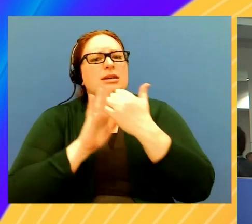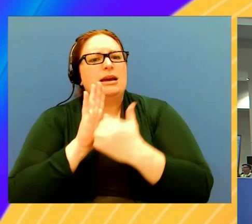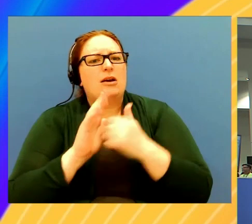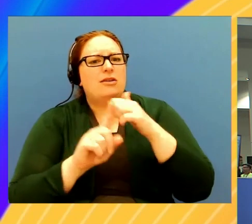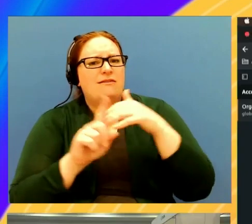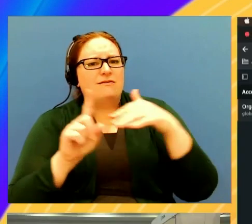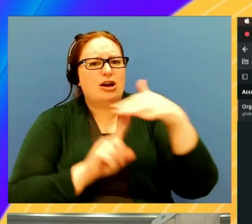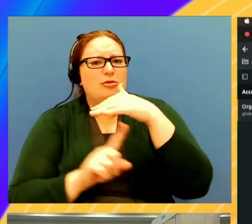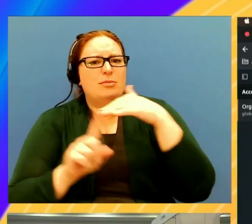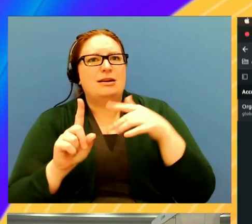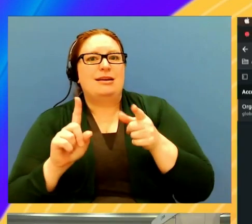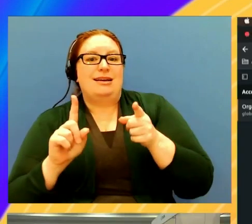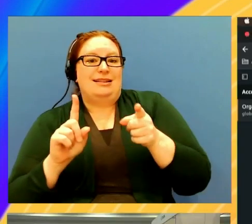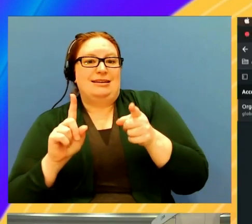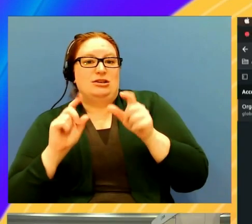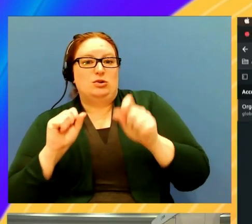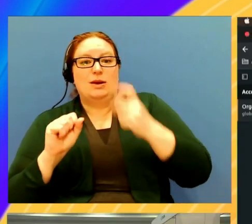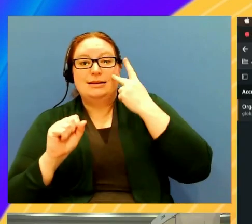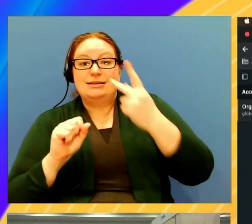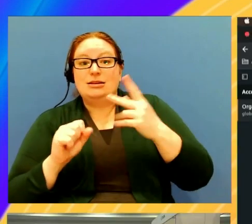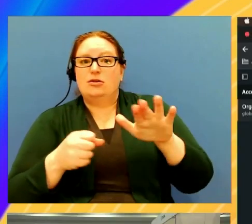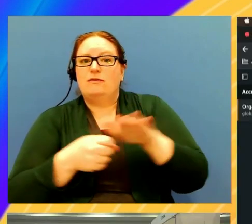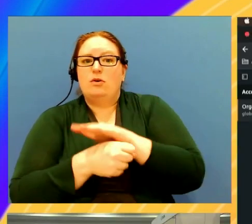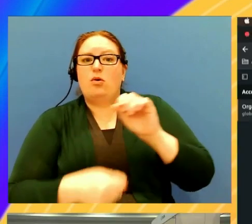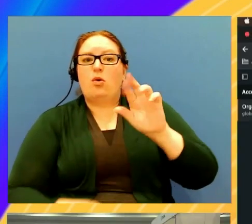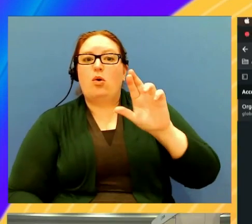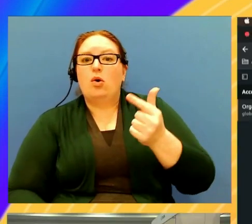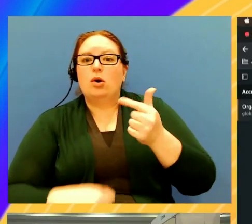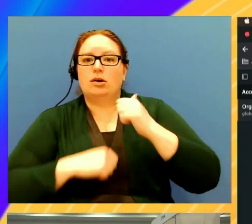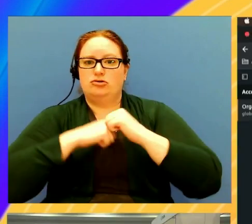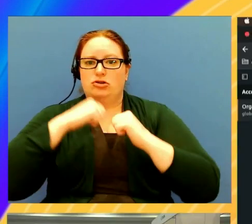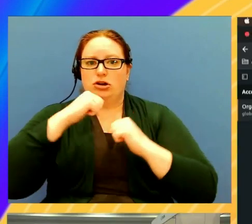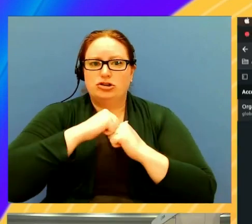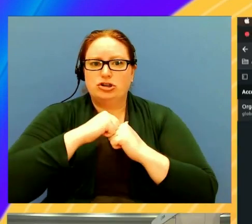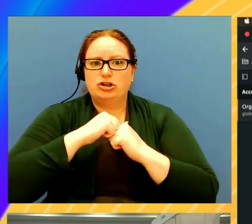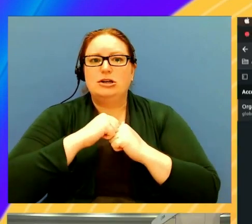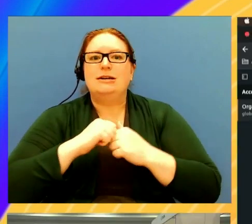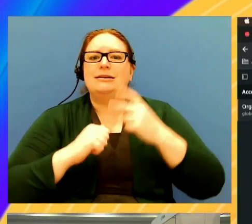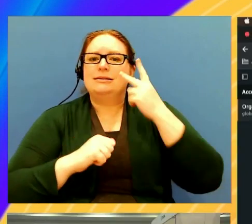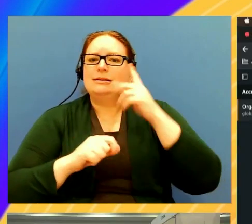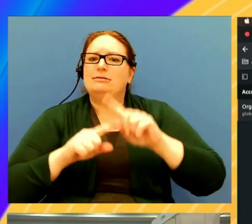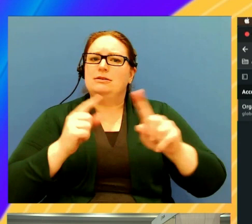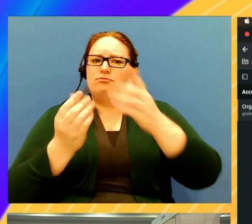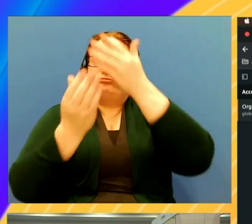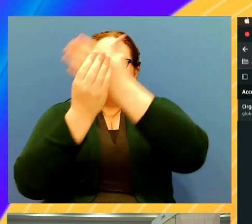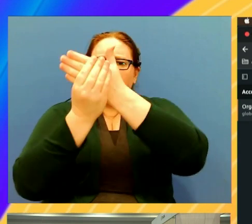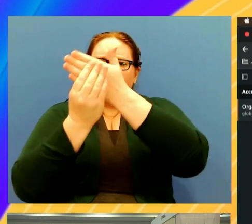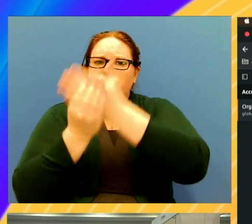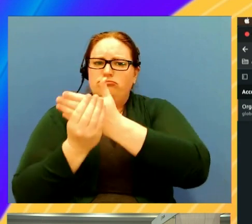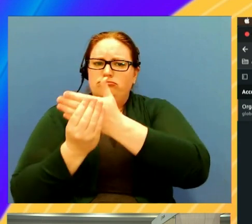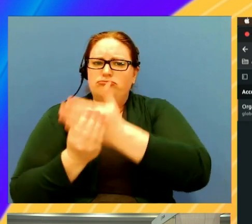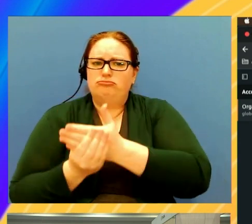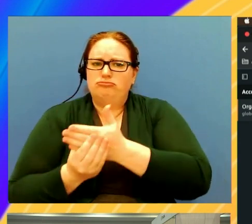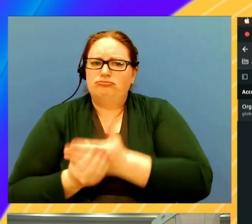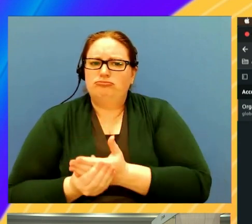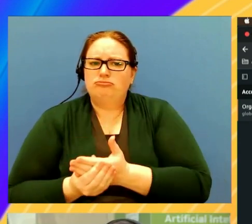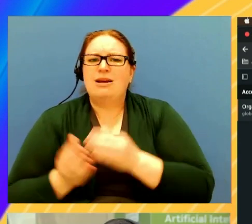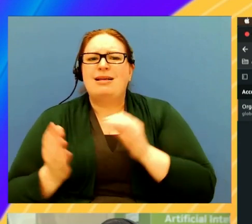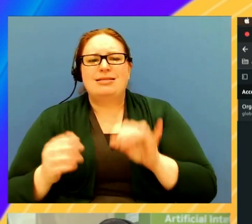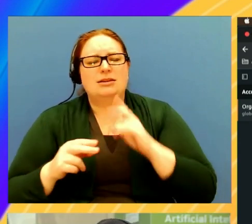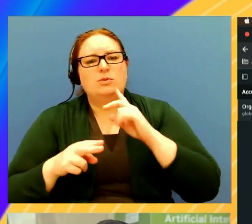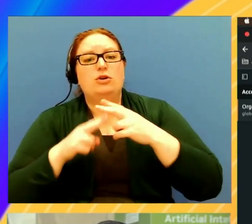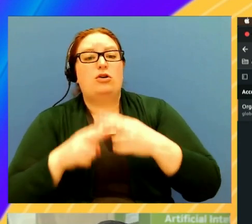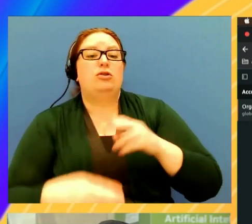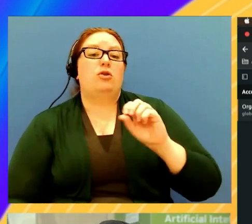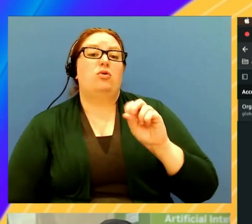you can see your entire organization structure. You see these folders here. Those are what we call OUs, or organizational